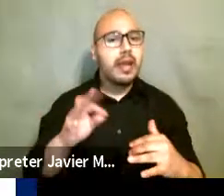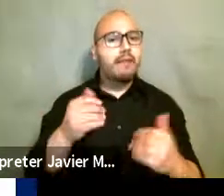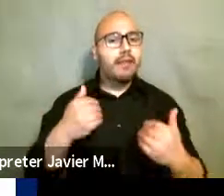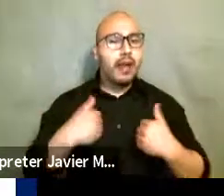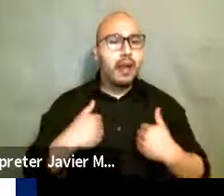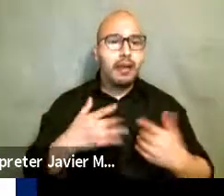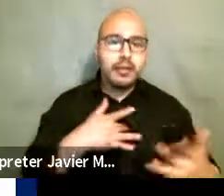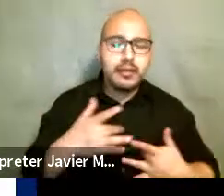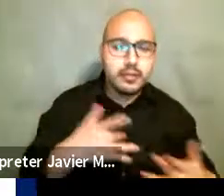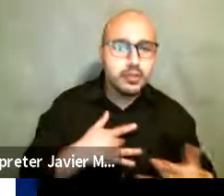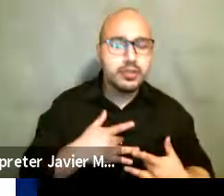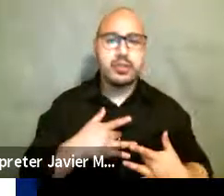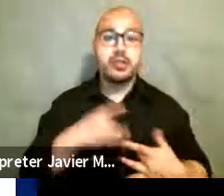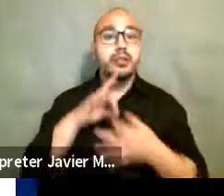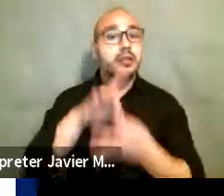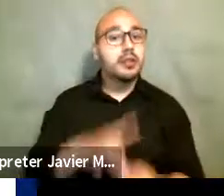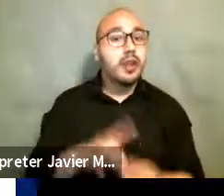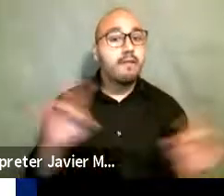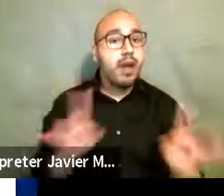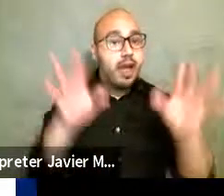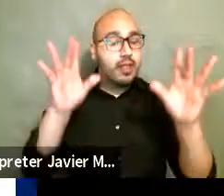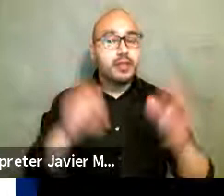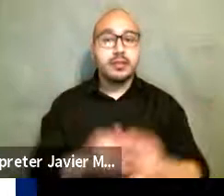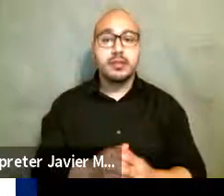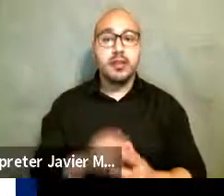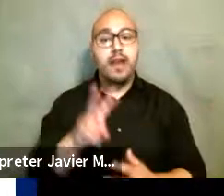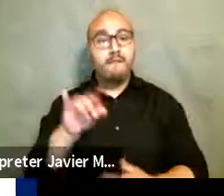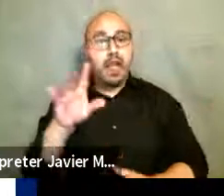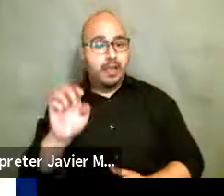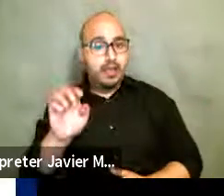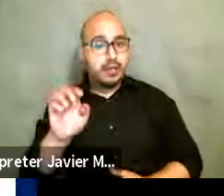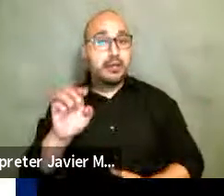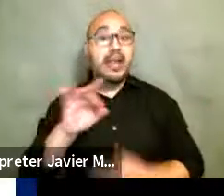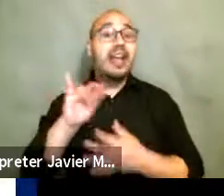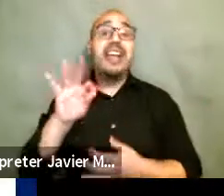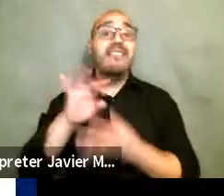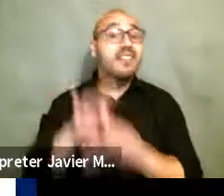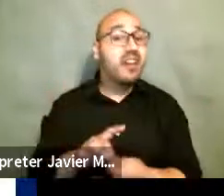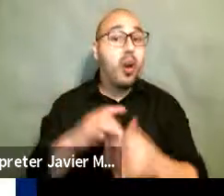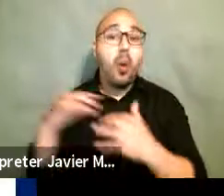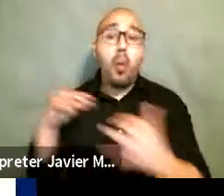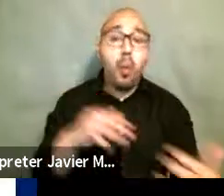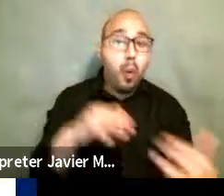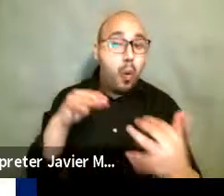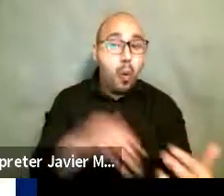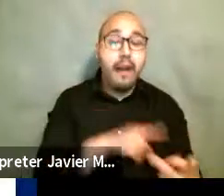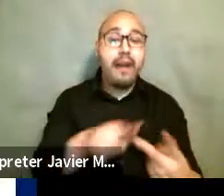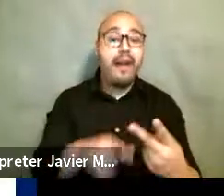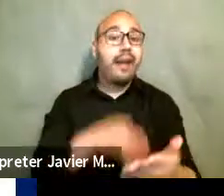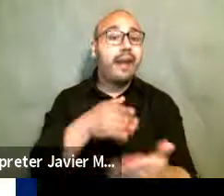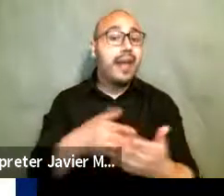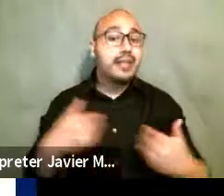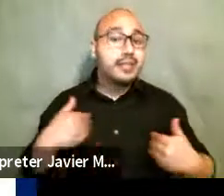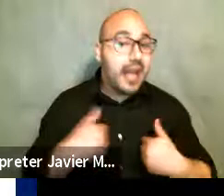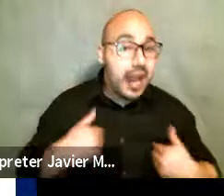concerns about violence, whether it was war or whether it was against animals or